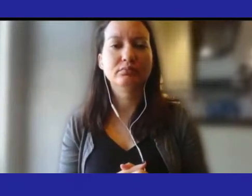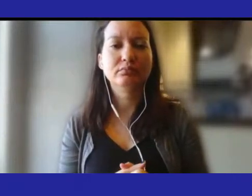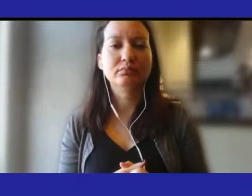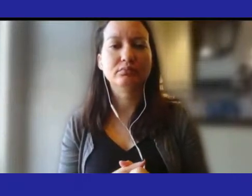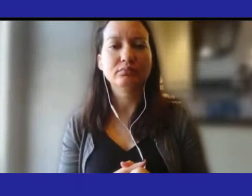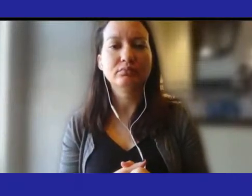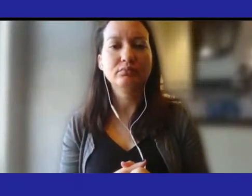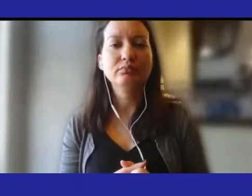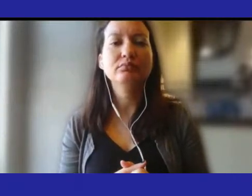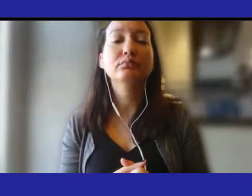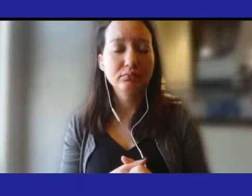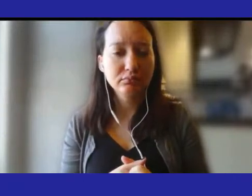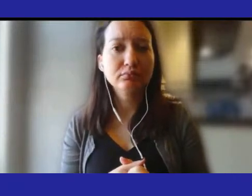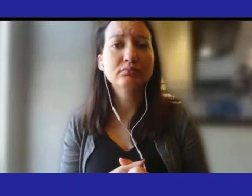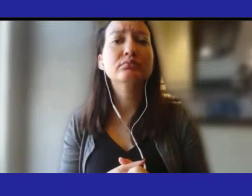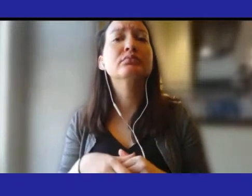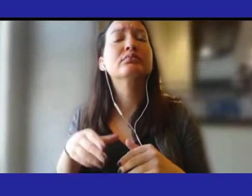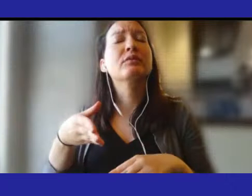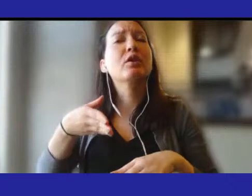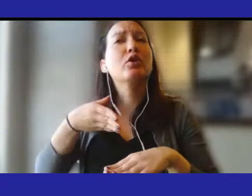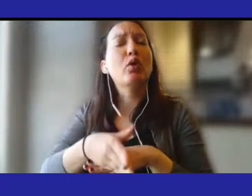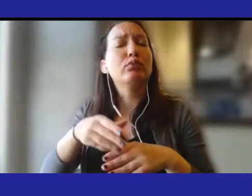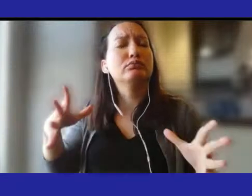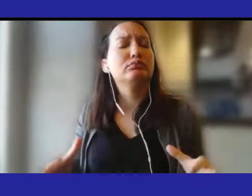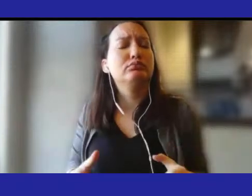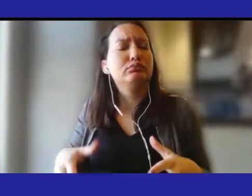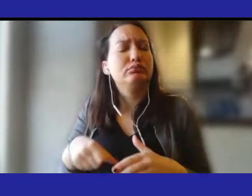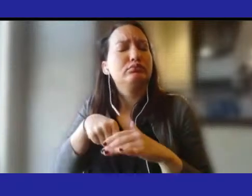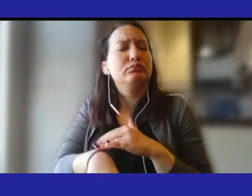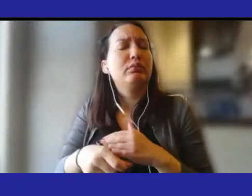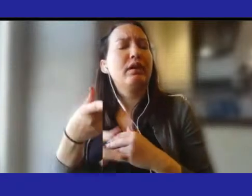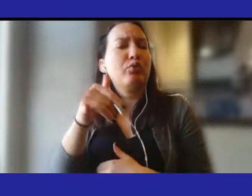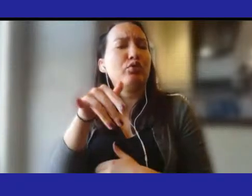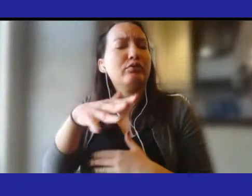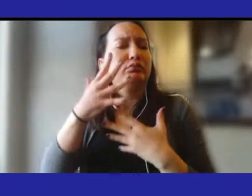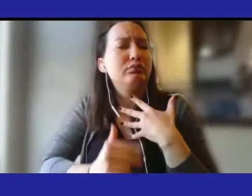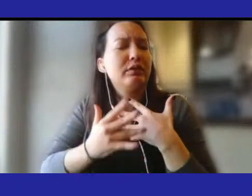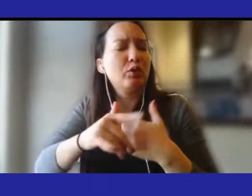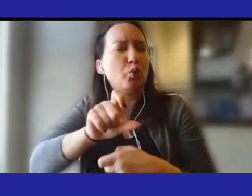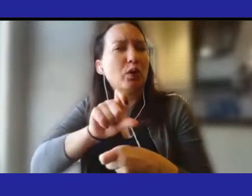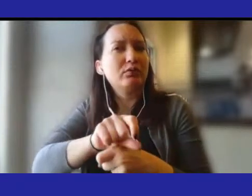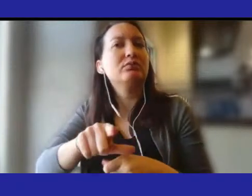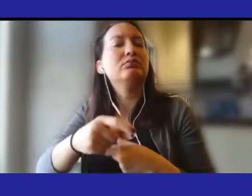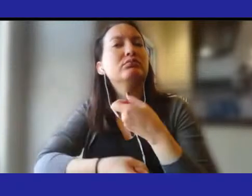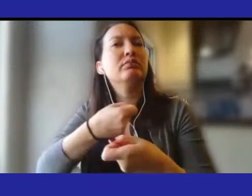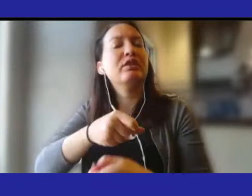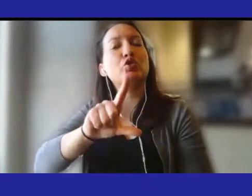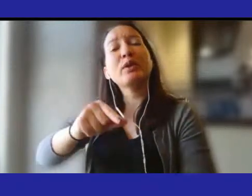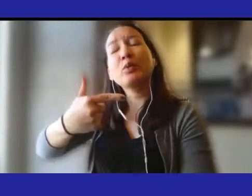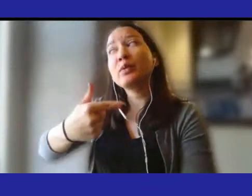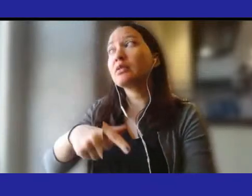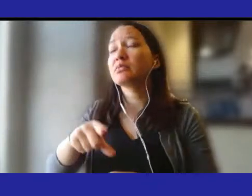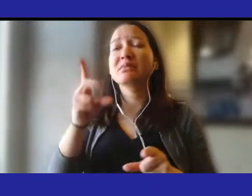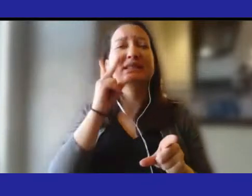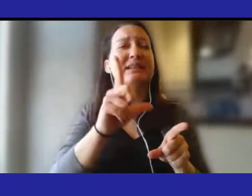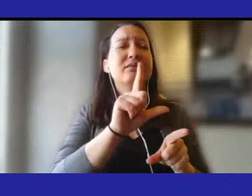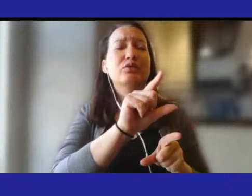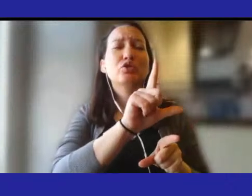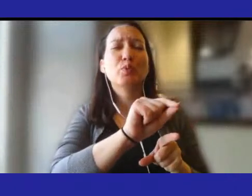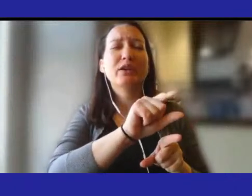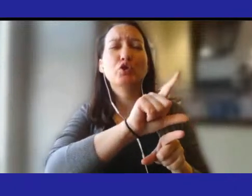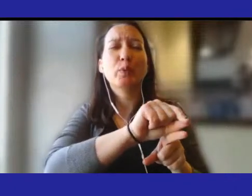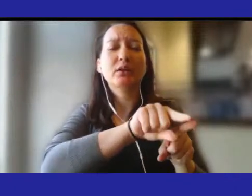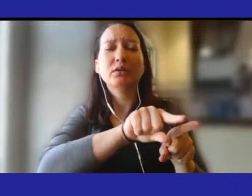And with our postpartum hemorrhage work that we did in 2021, we're looking at data between 2020 and 2022, and